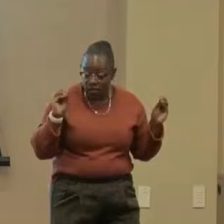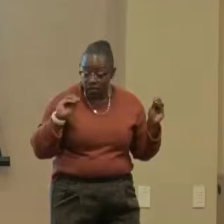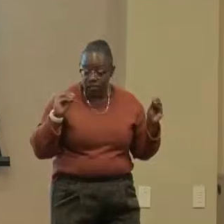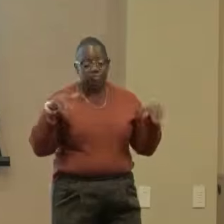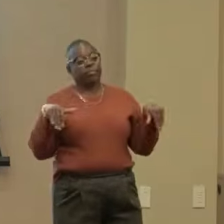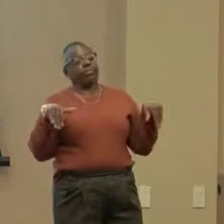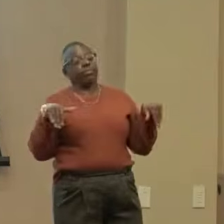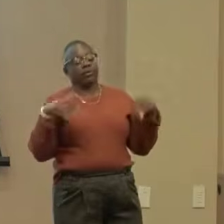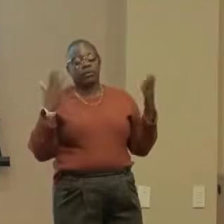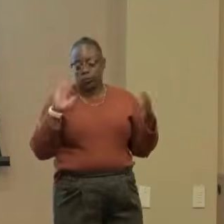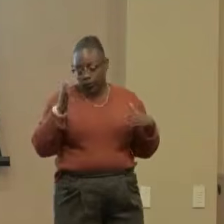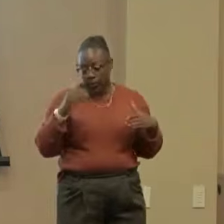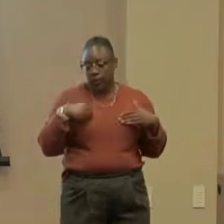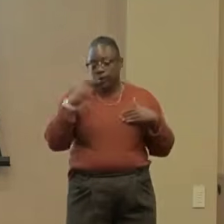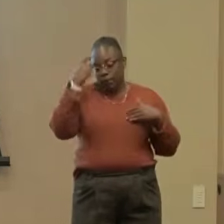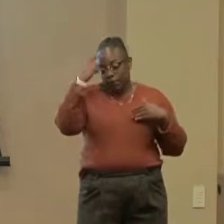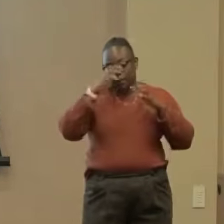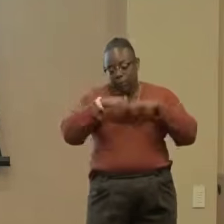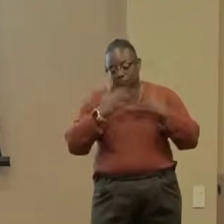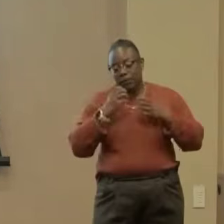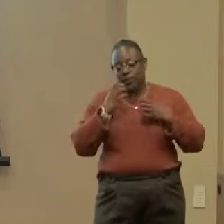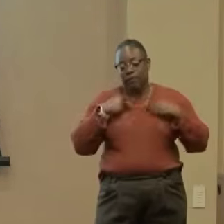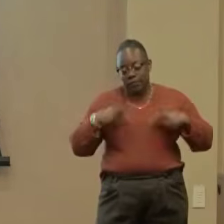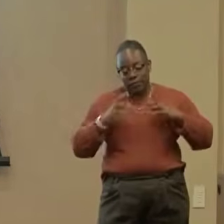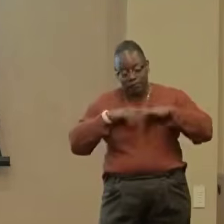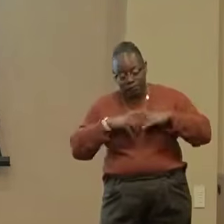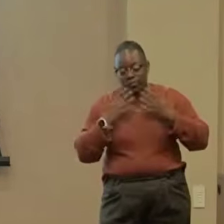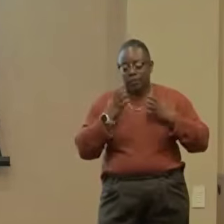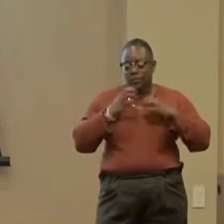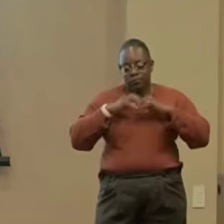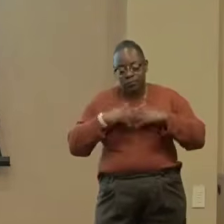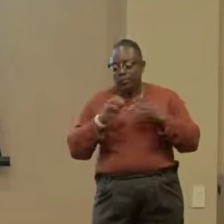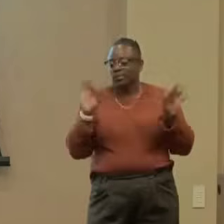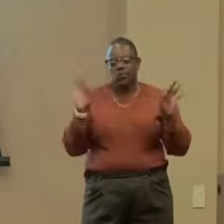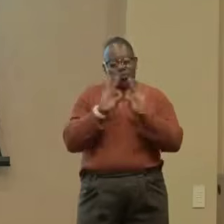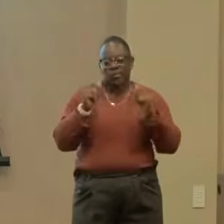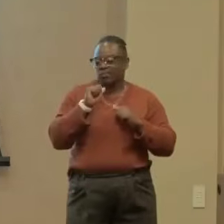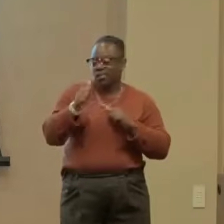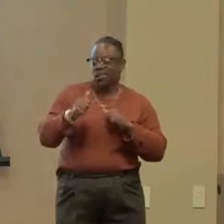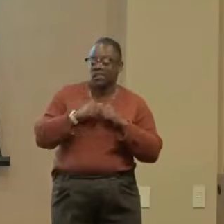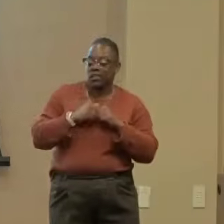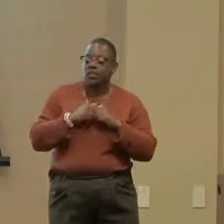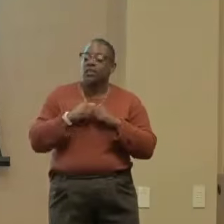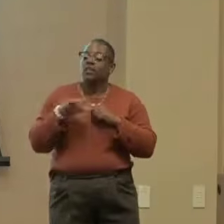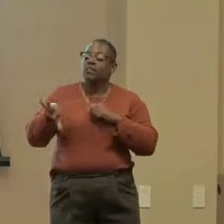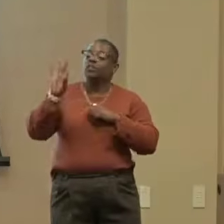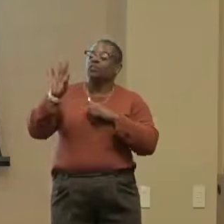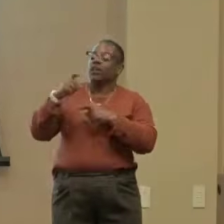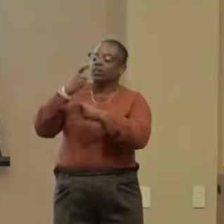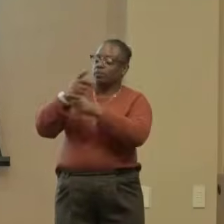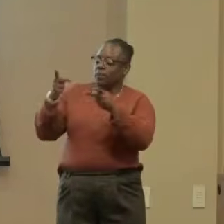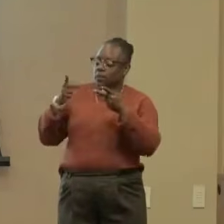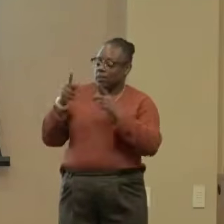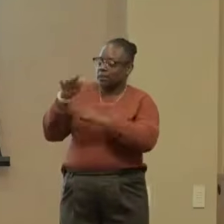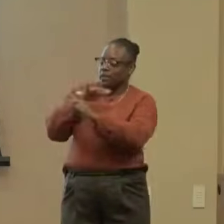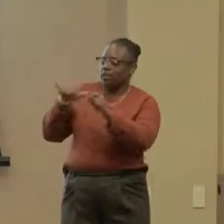at home, miserable, mentally, physically, and it's not worth it. So definitely find the right place, right